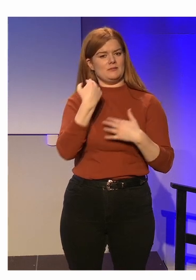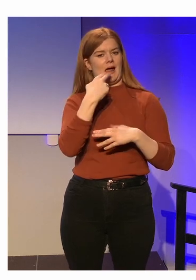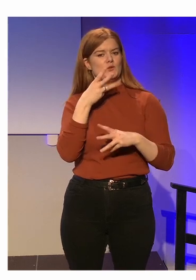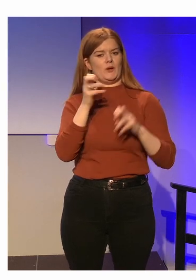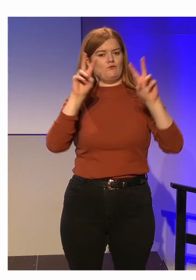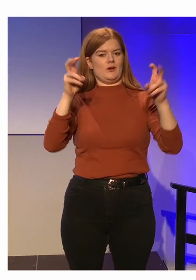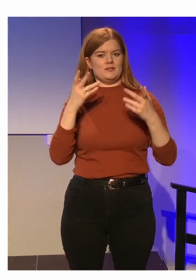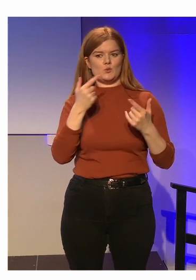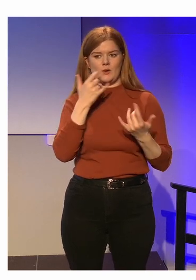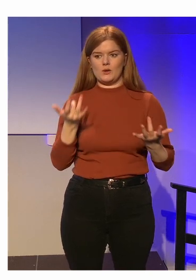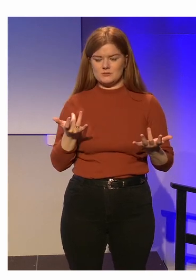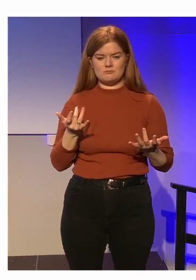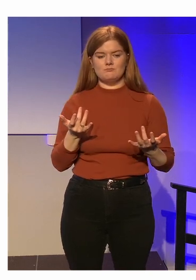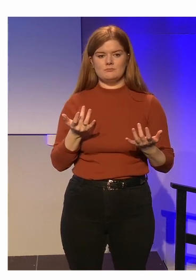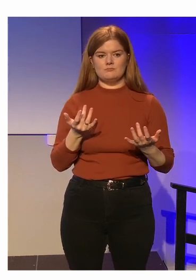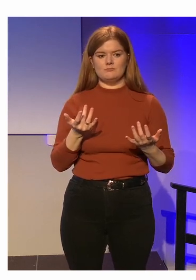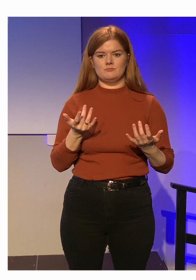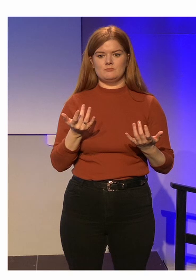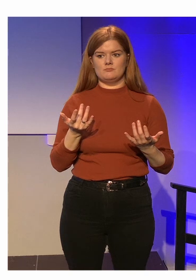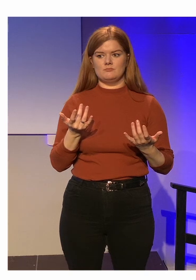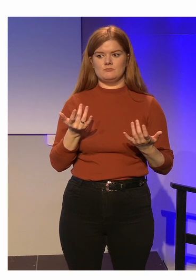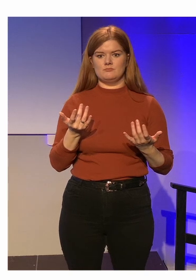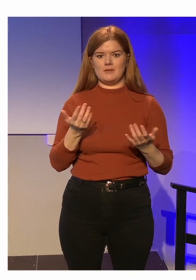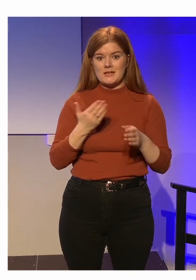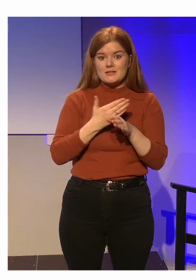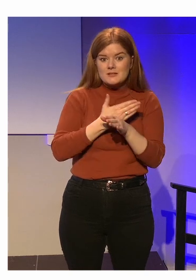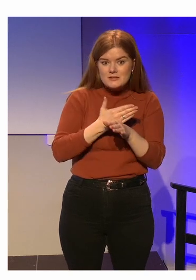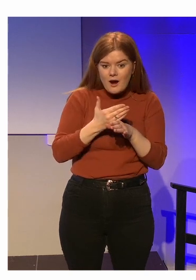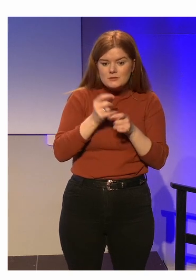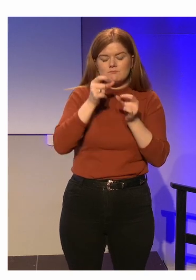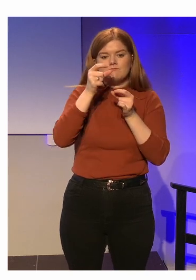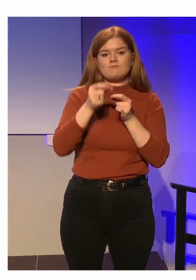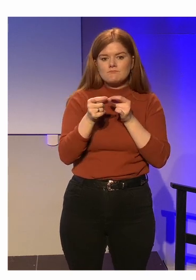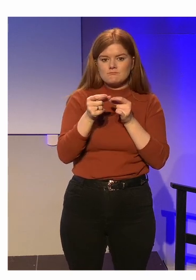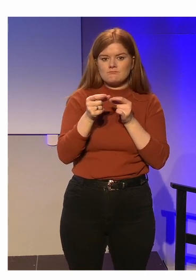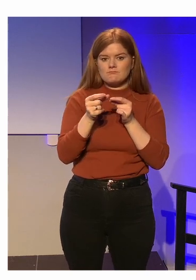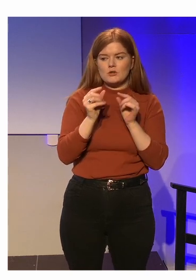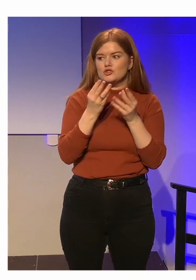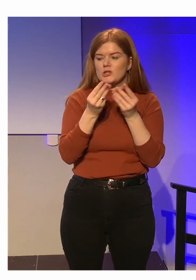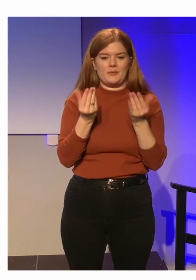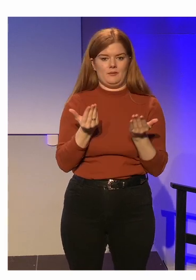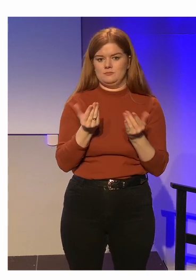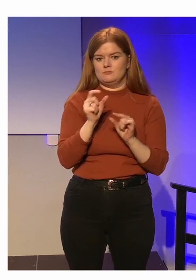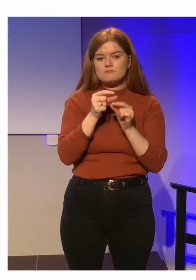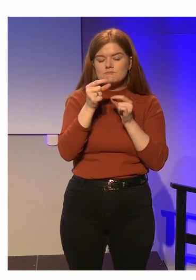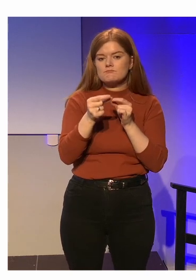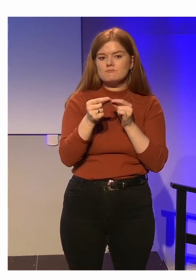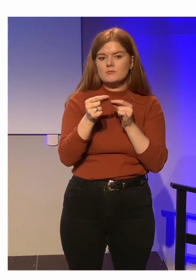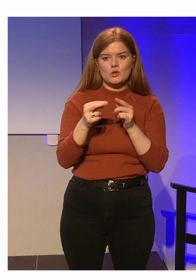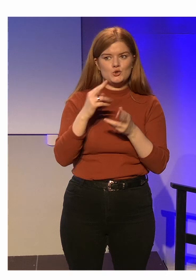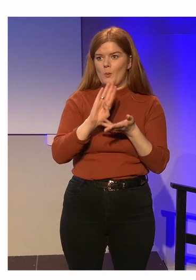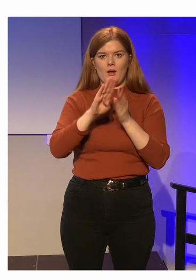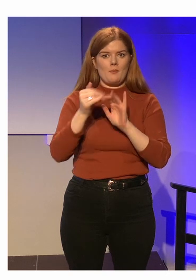way to say, start with something, right? Start in a way, don't